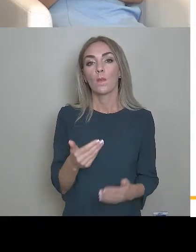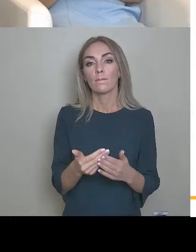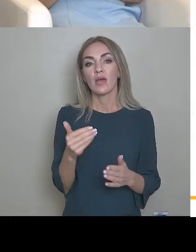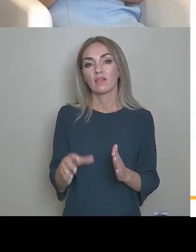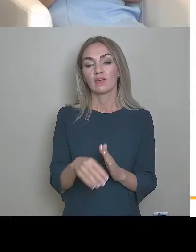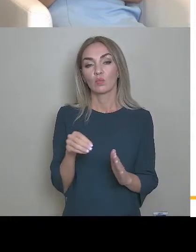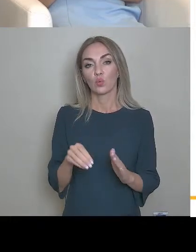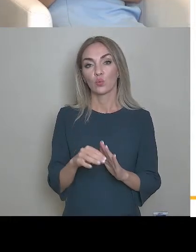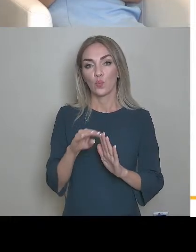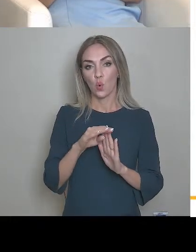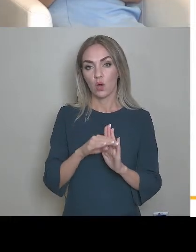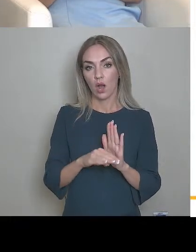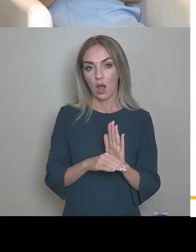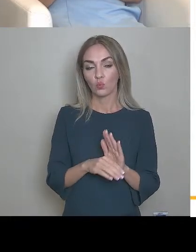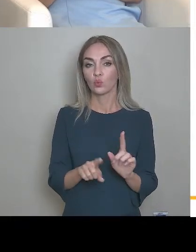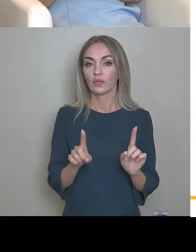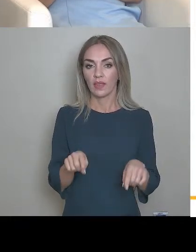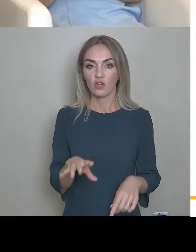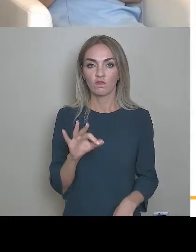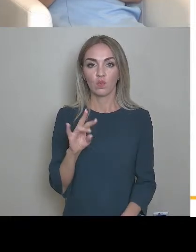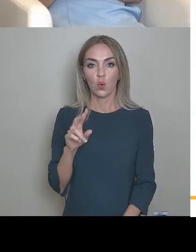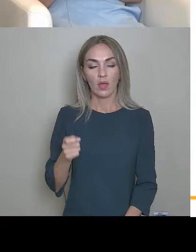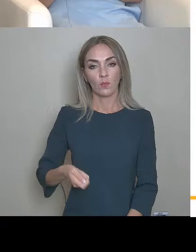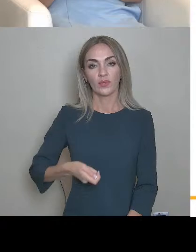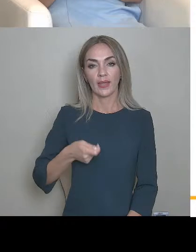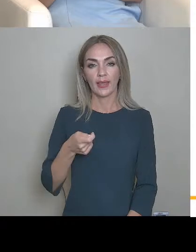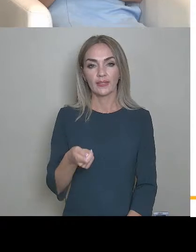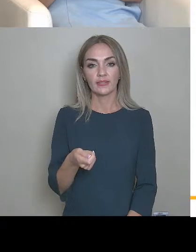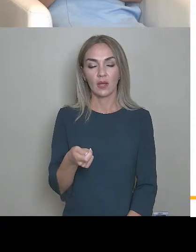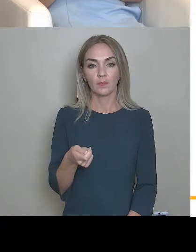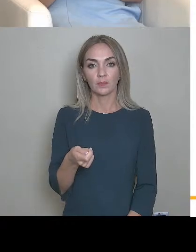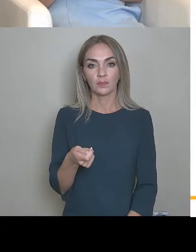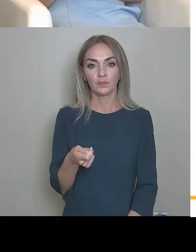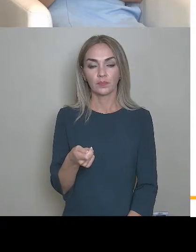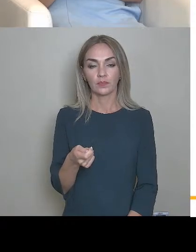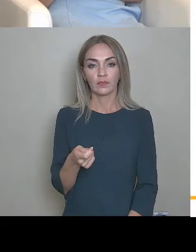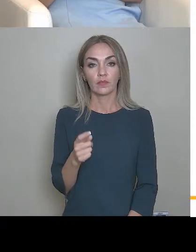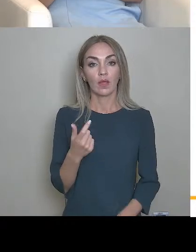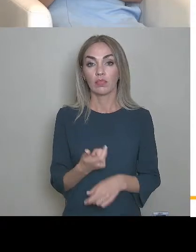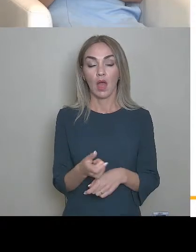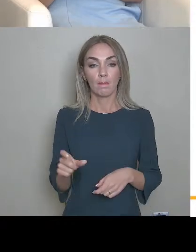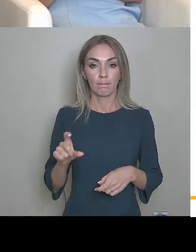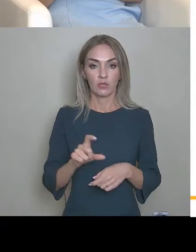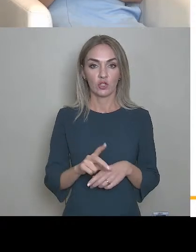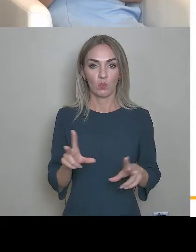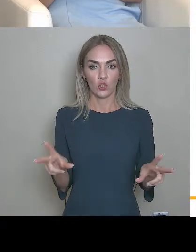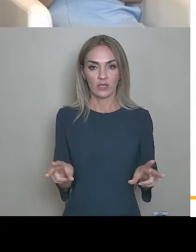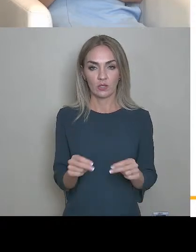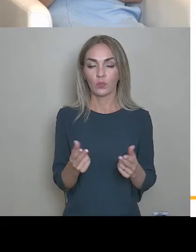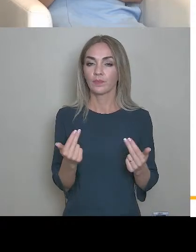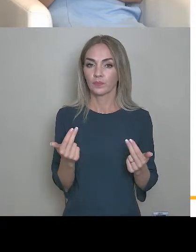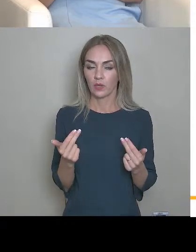is there. We were talking about the manifestos.